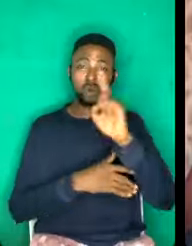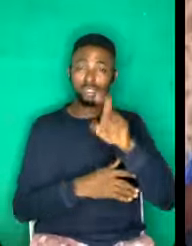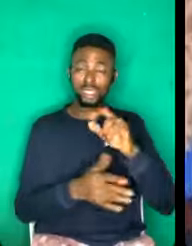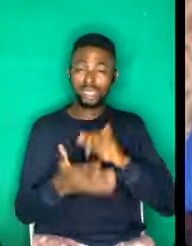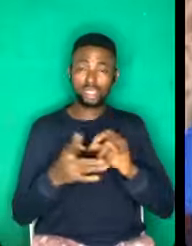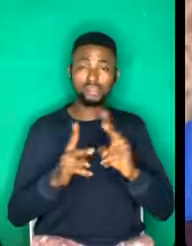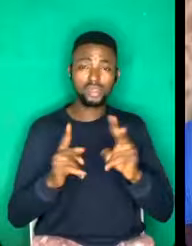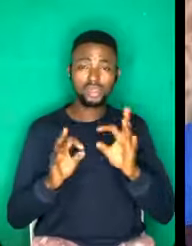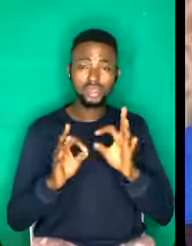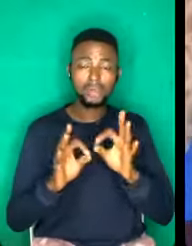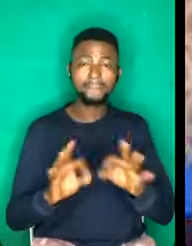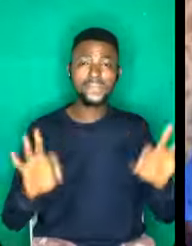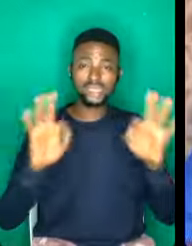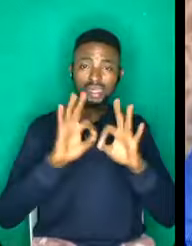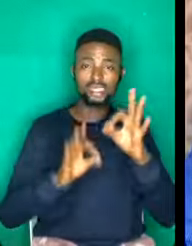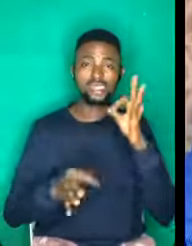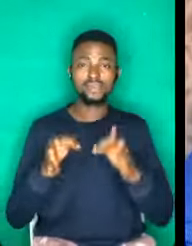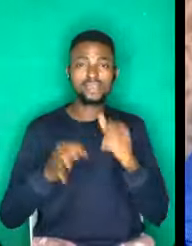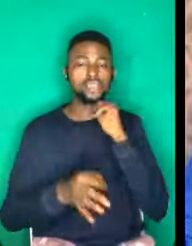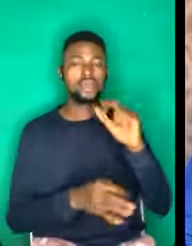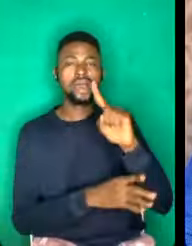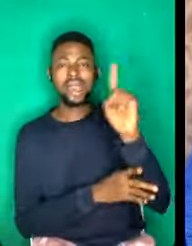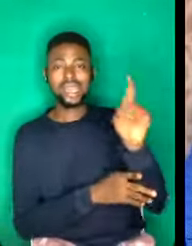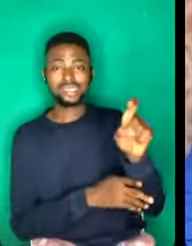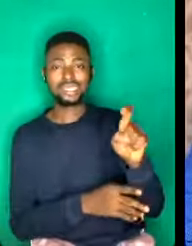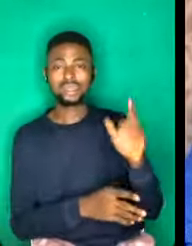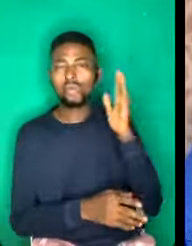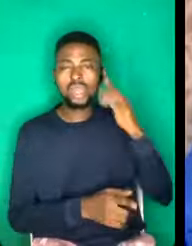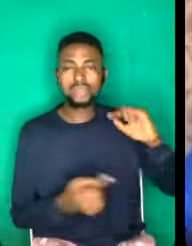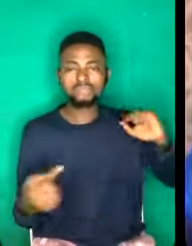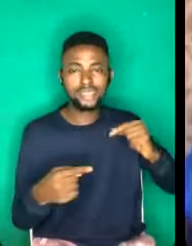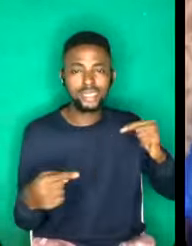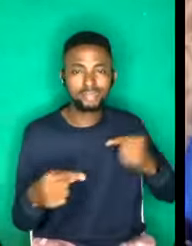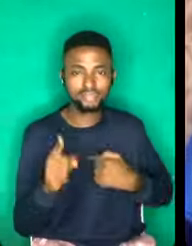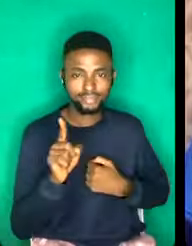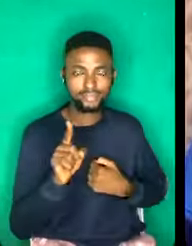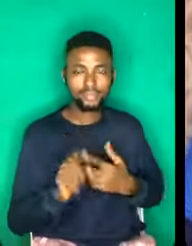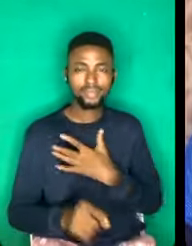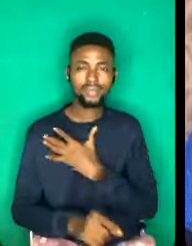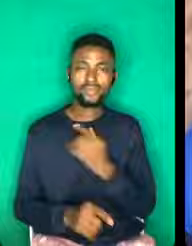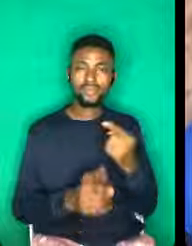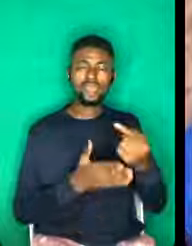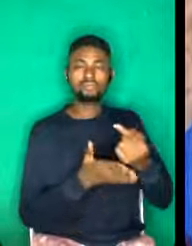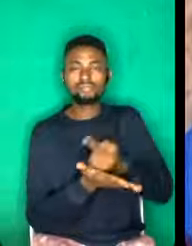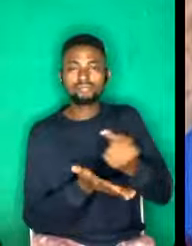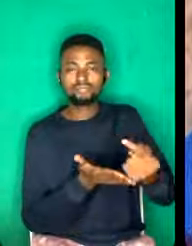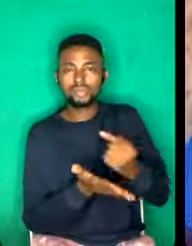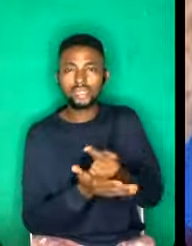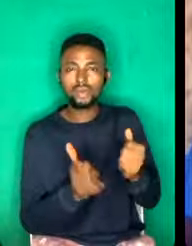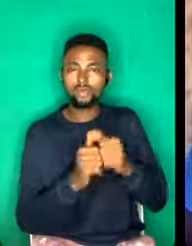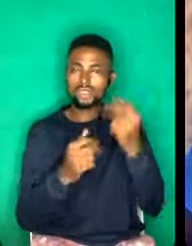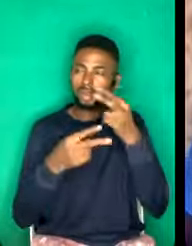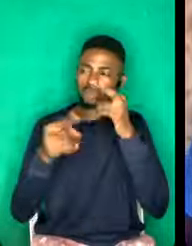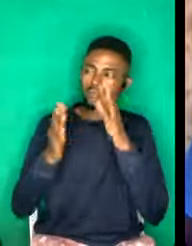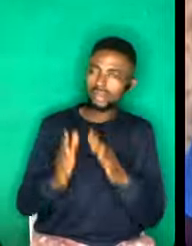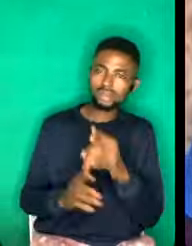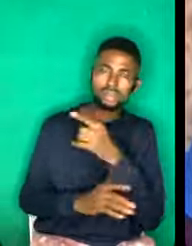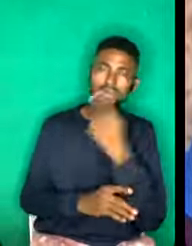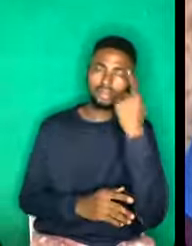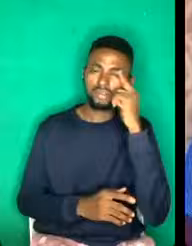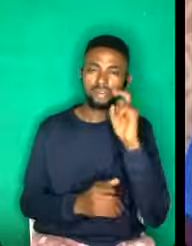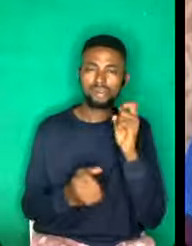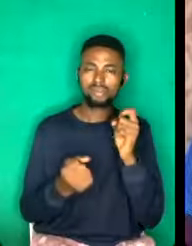if I do not ask this question, it will pain me. And this I've been discussing with Mr. Observer for quite a while.